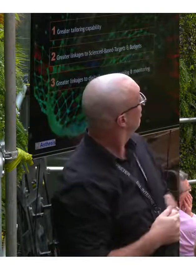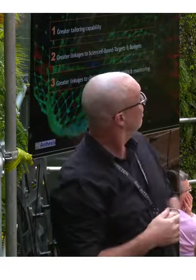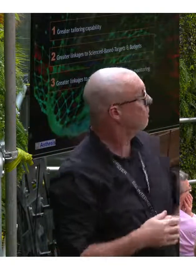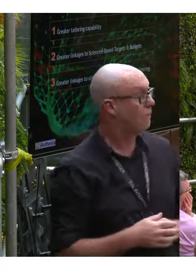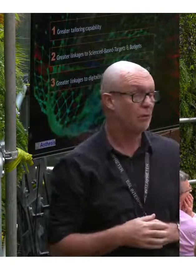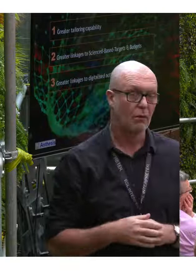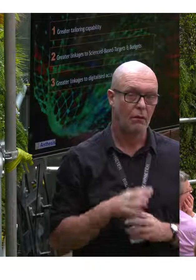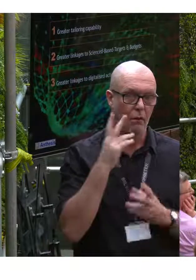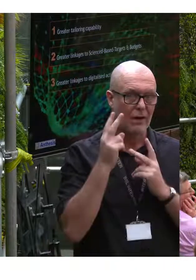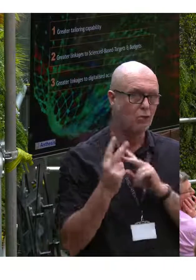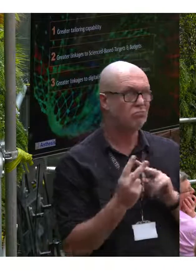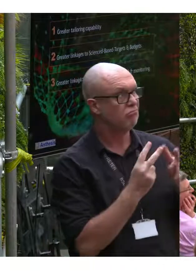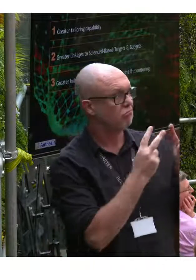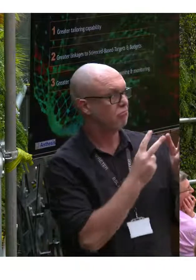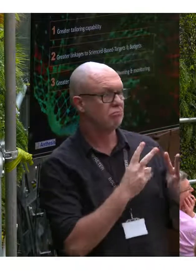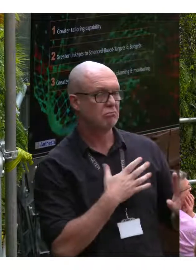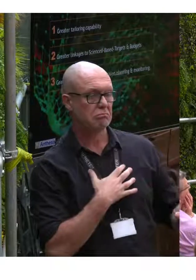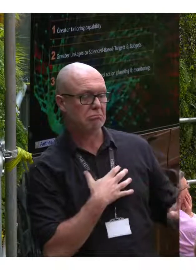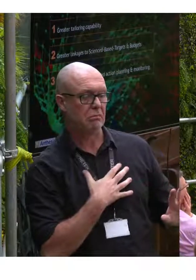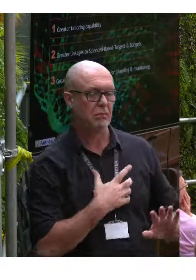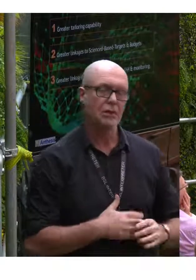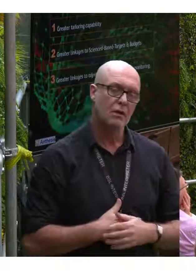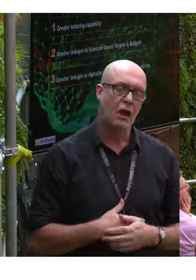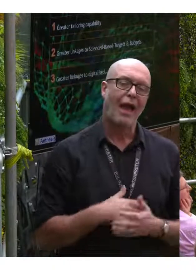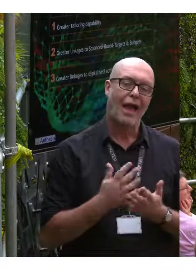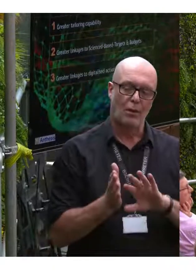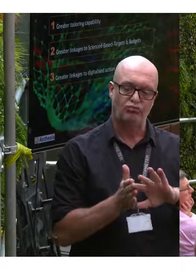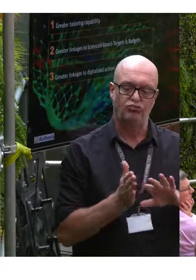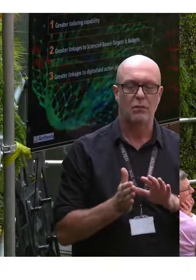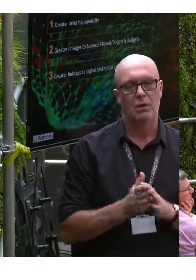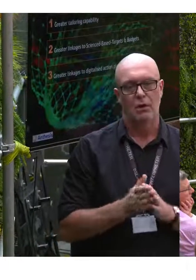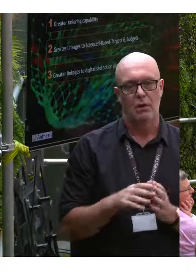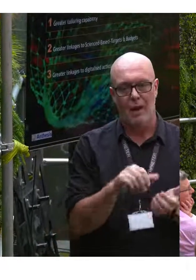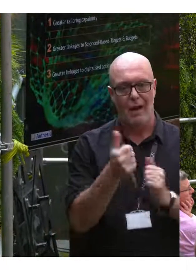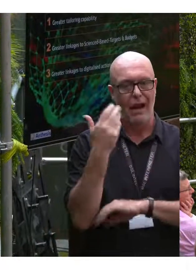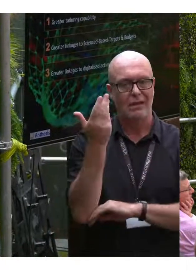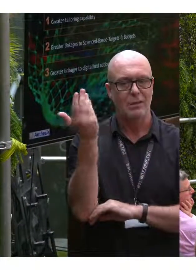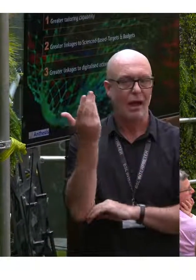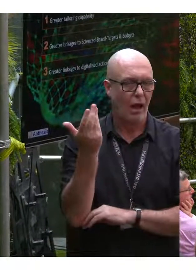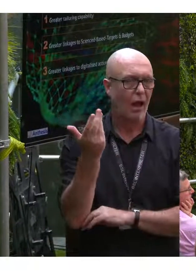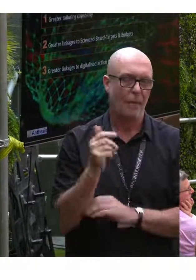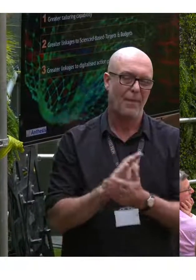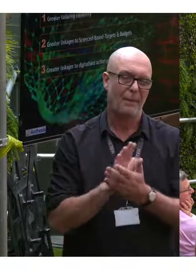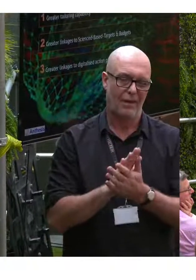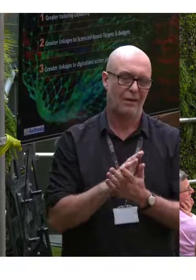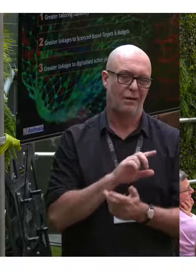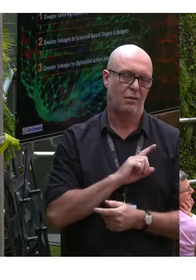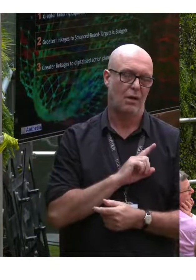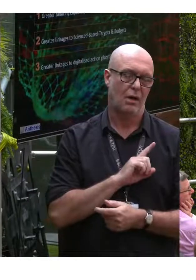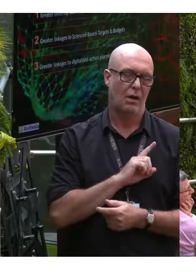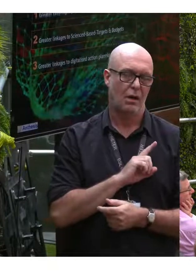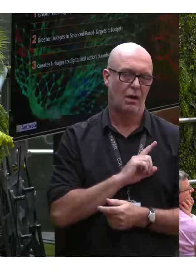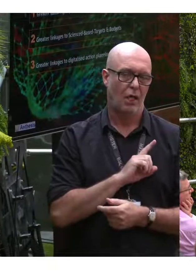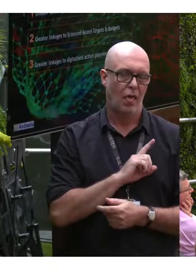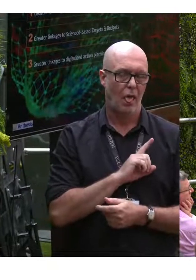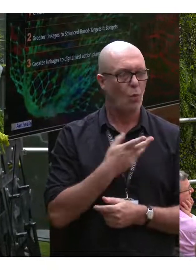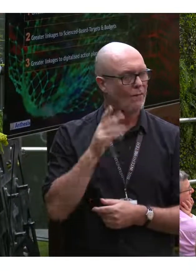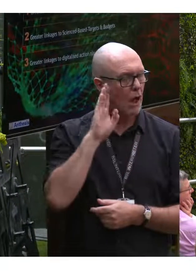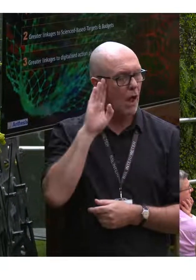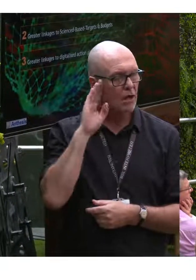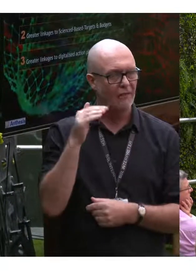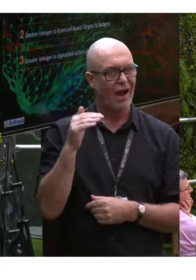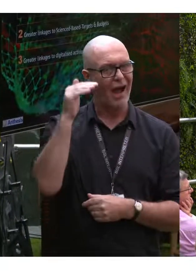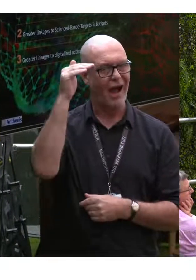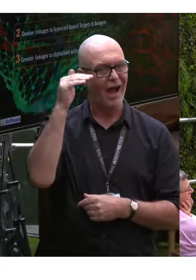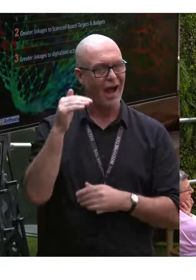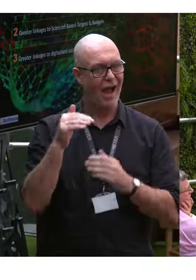once you spot it. Anyway, so our next speaker, I'm really pleased about this next one because we've heard about HyNet. I know I've heard about HyNet for a